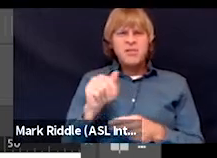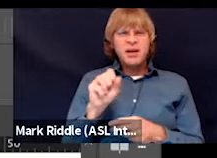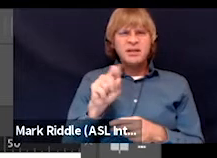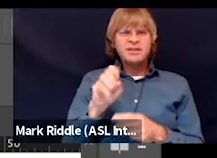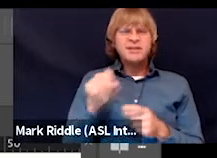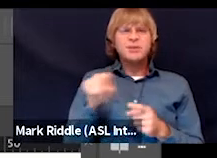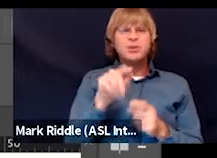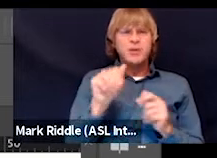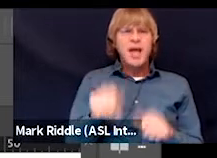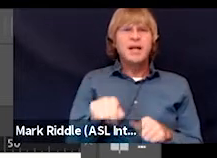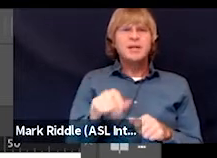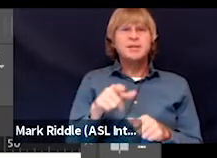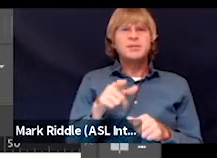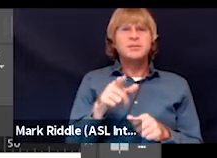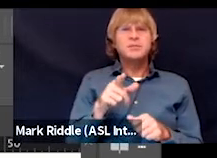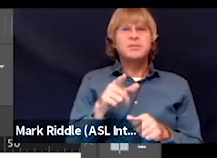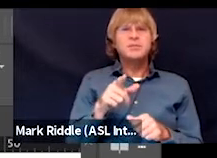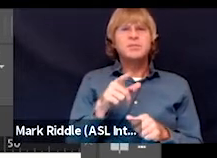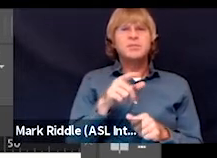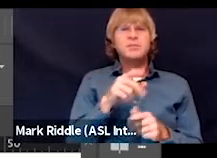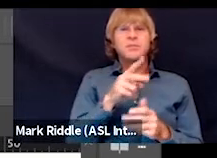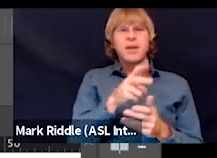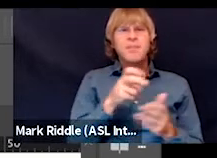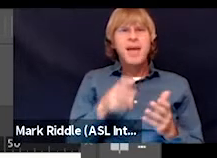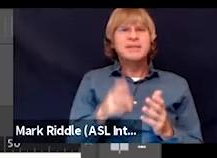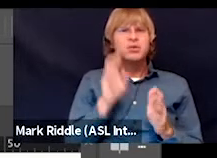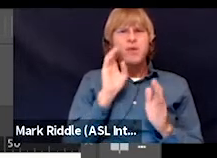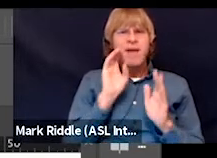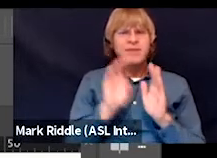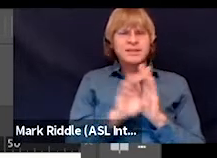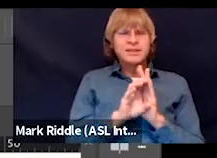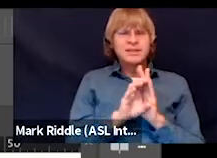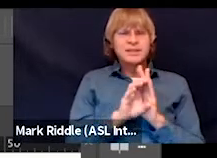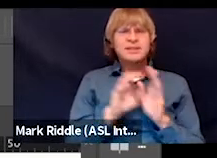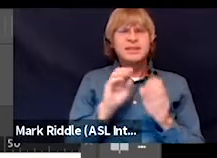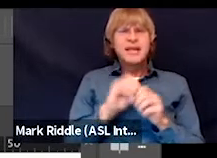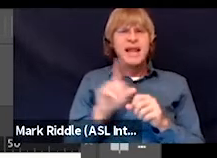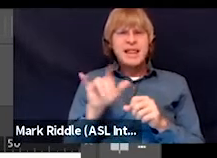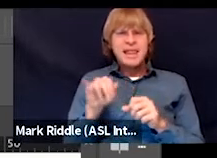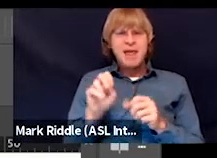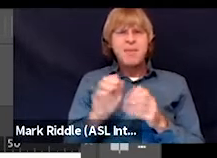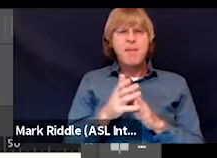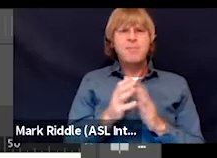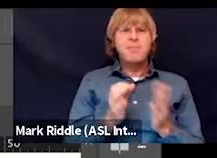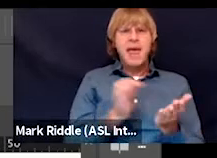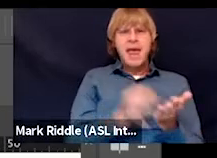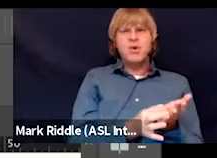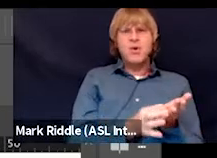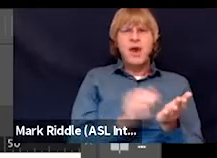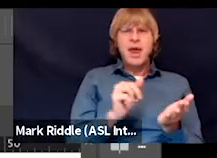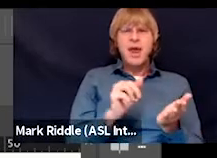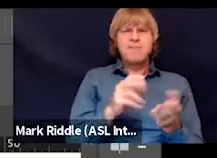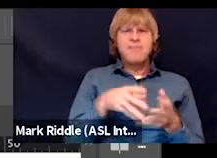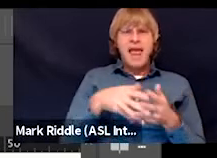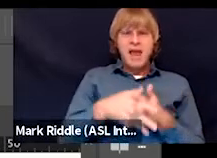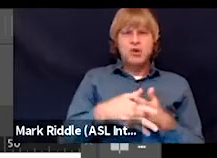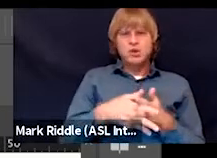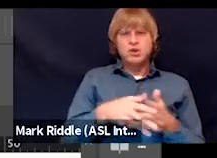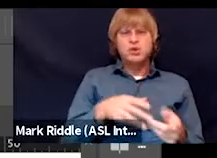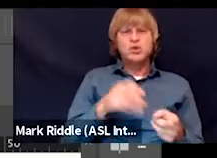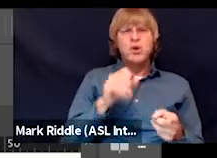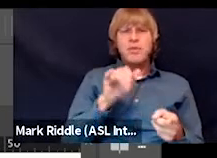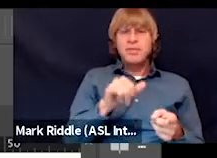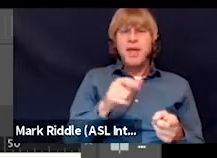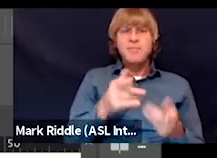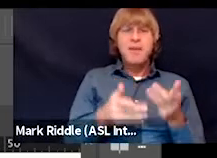you can paste graphics in line and then they become anchored objects. So that